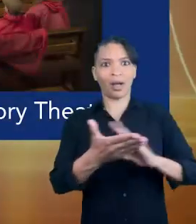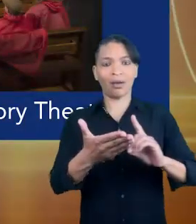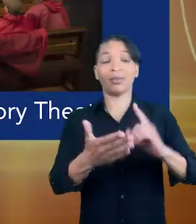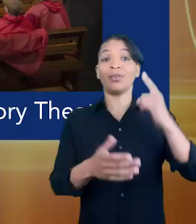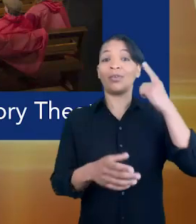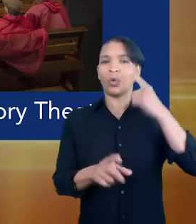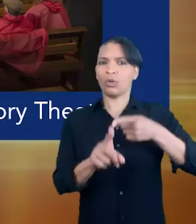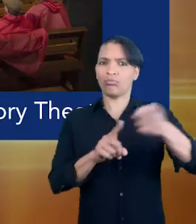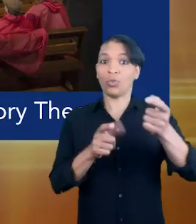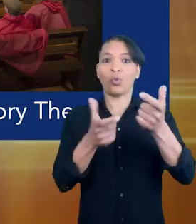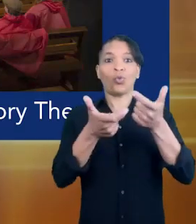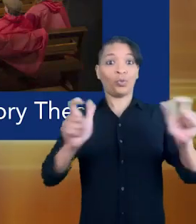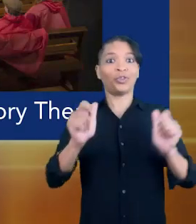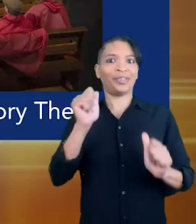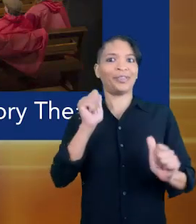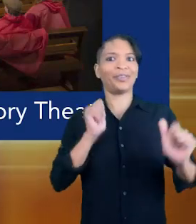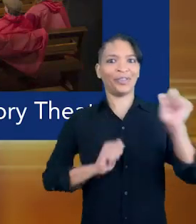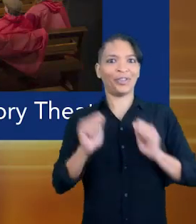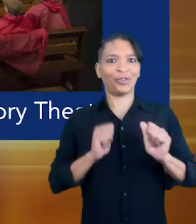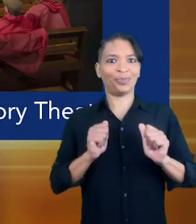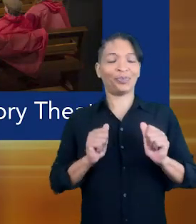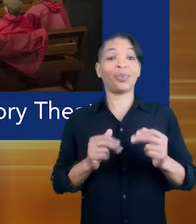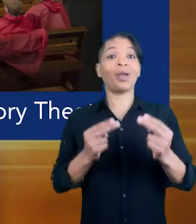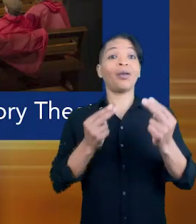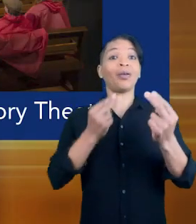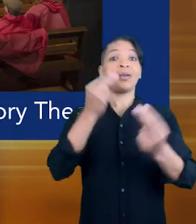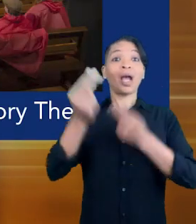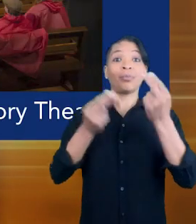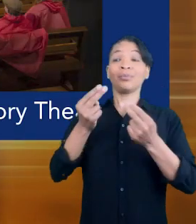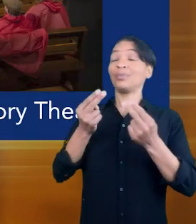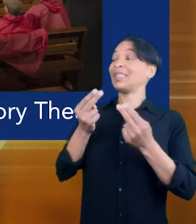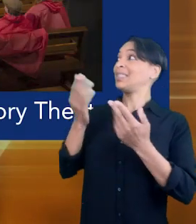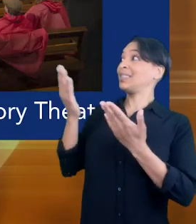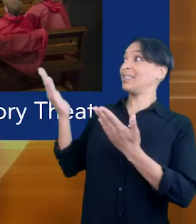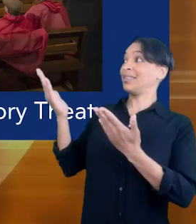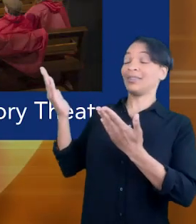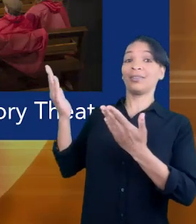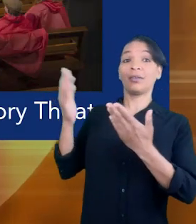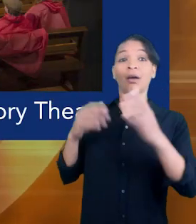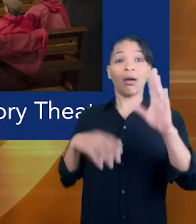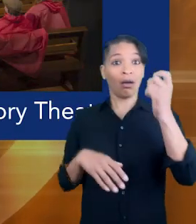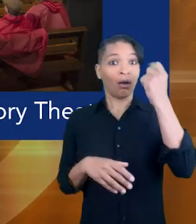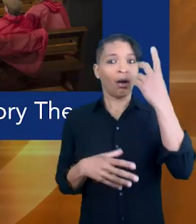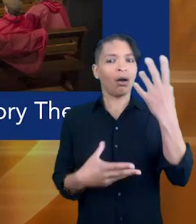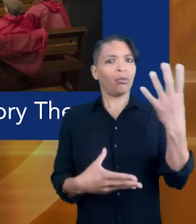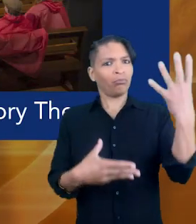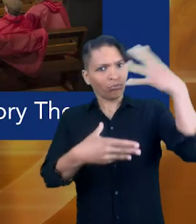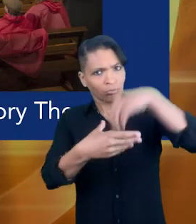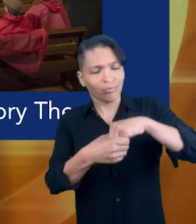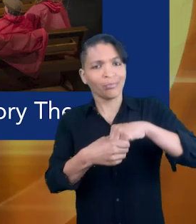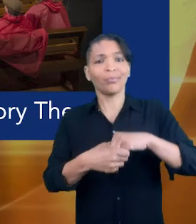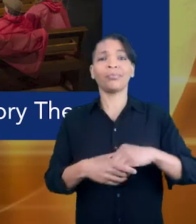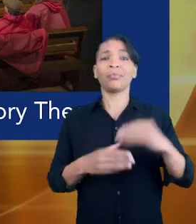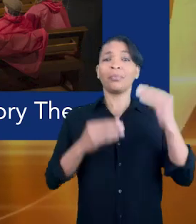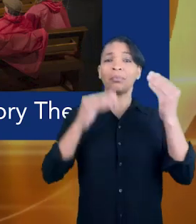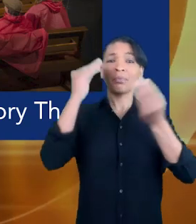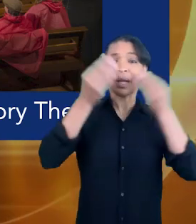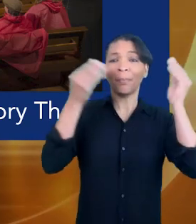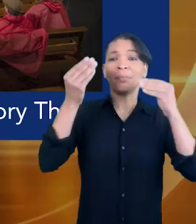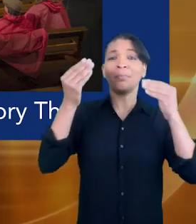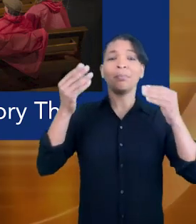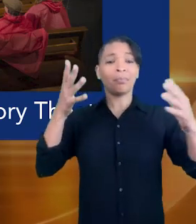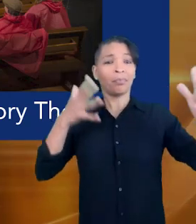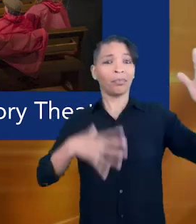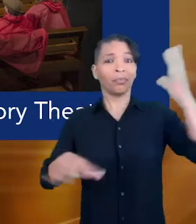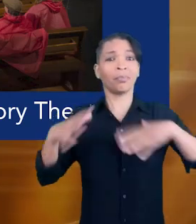Repertory Theater, scenic design by Mimi Leon, costume design by Brenda Abandandolo, lighting design by